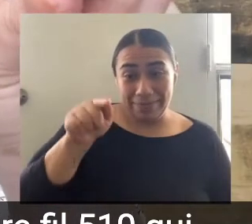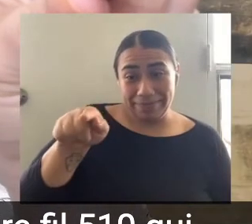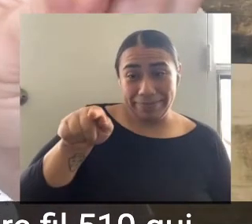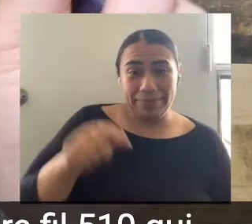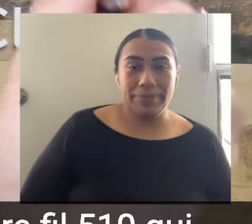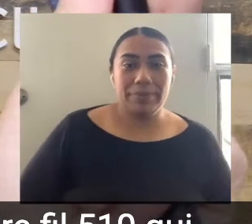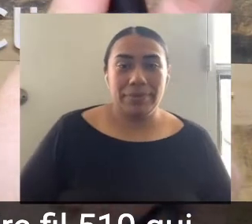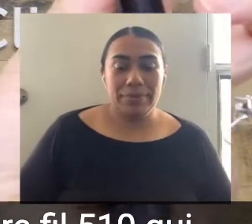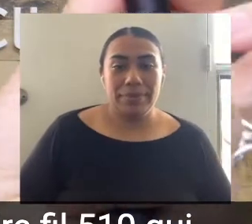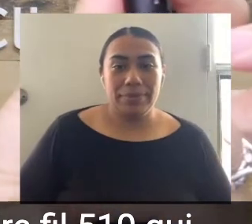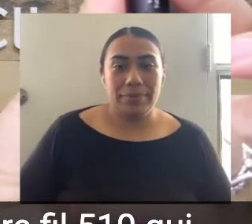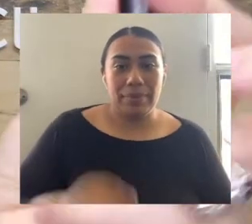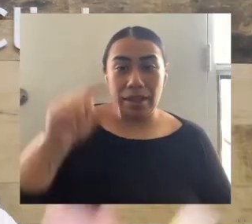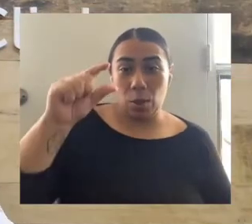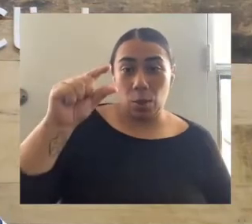which looks like that